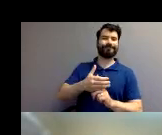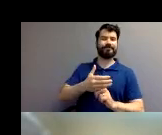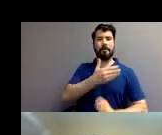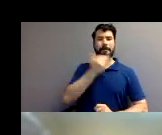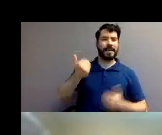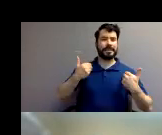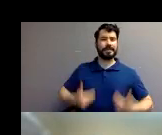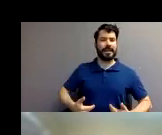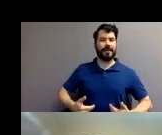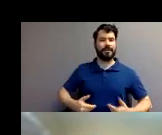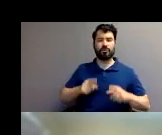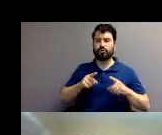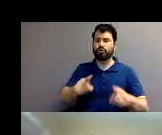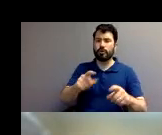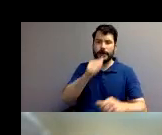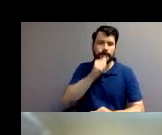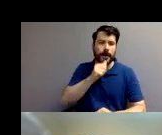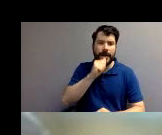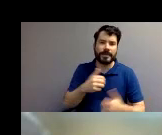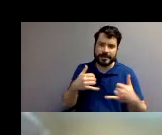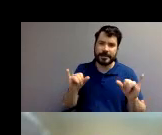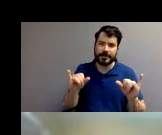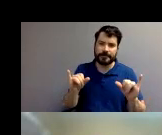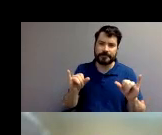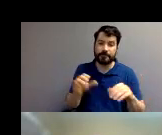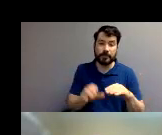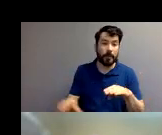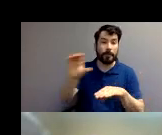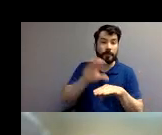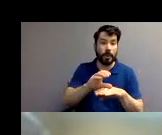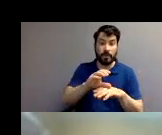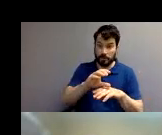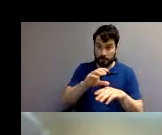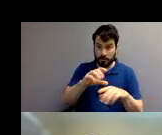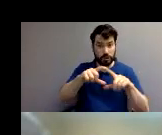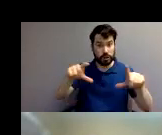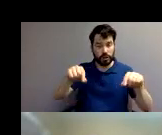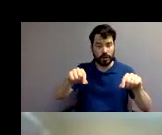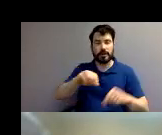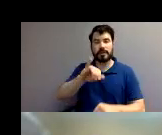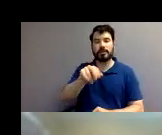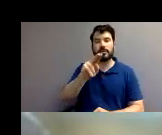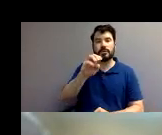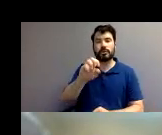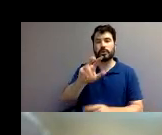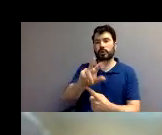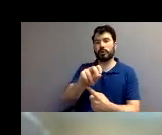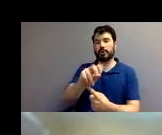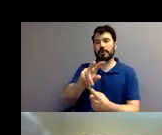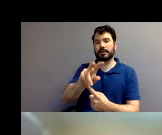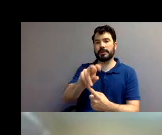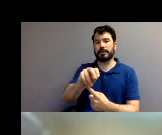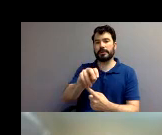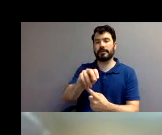circumstances. The bonus, again, will be reflected in the June 30th paycheck for our